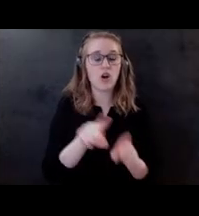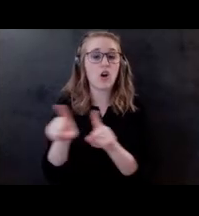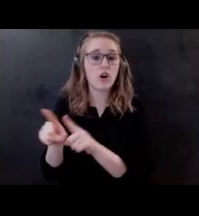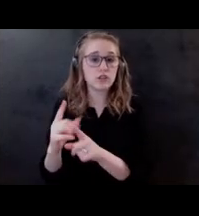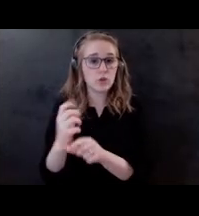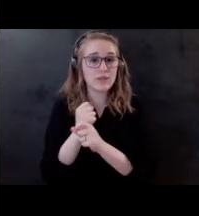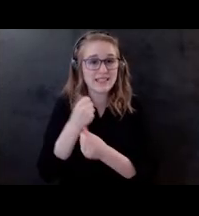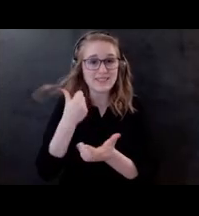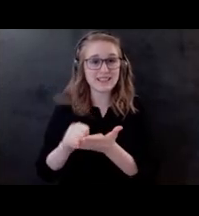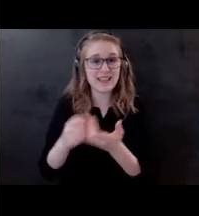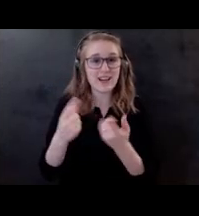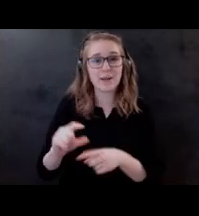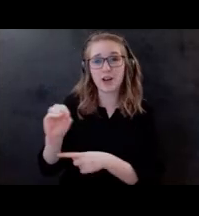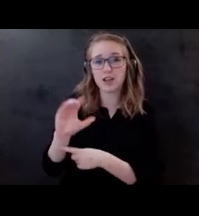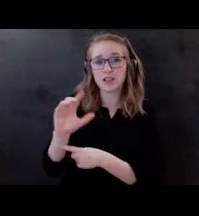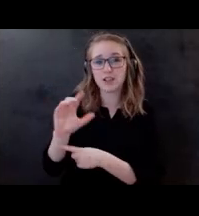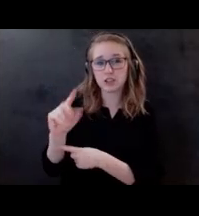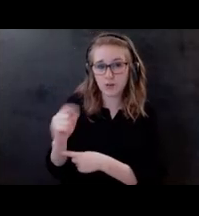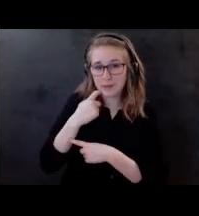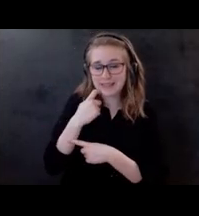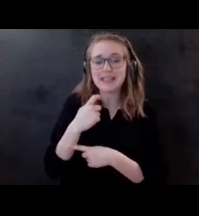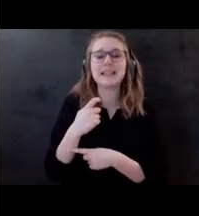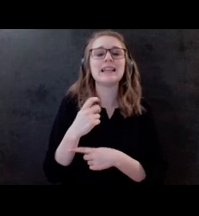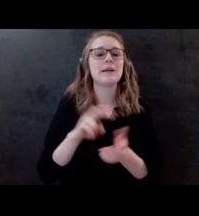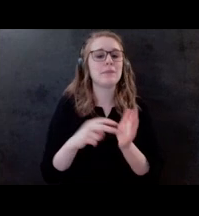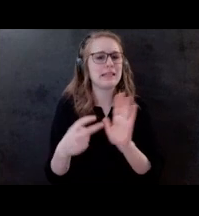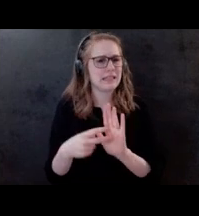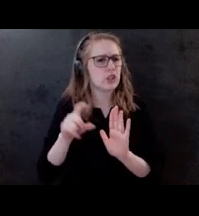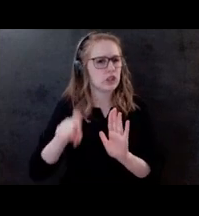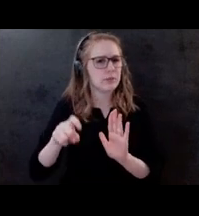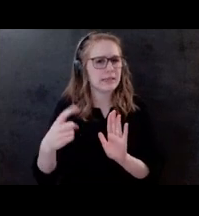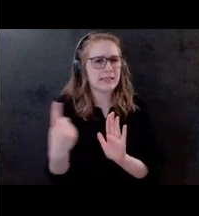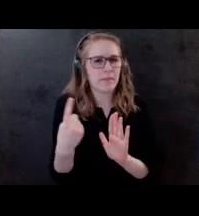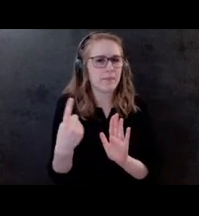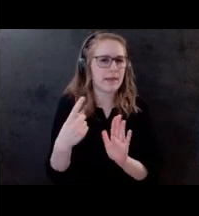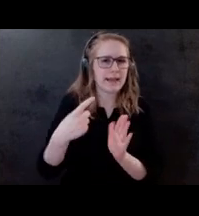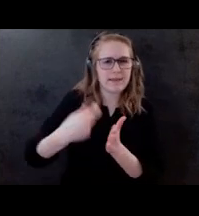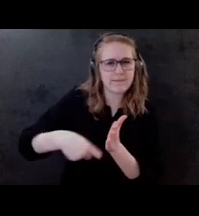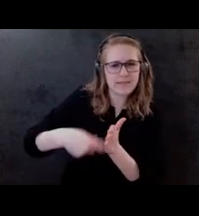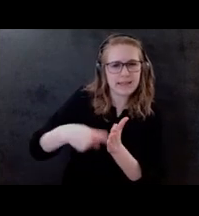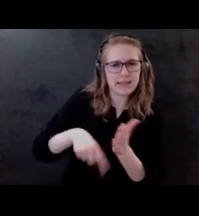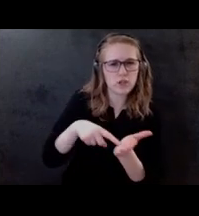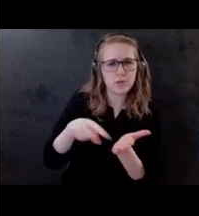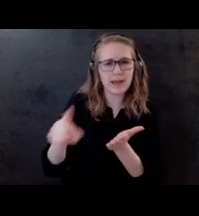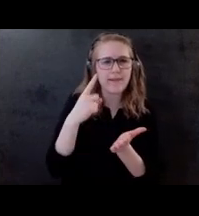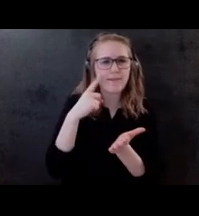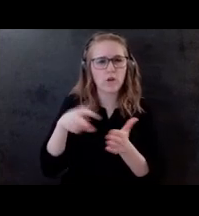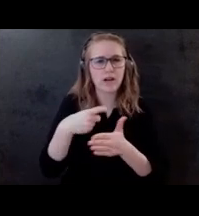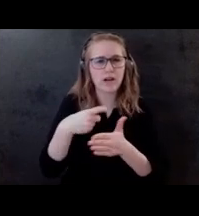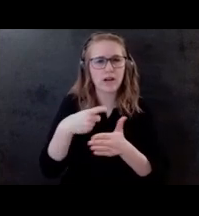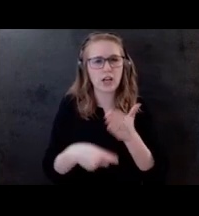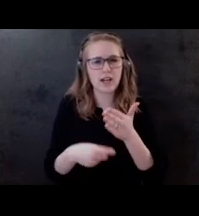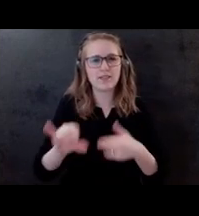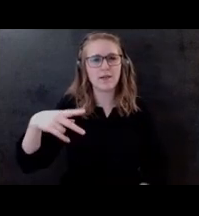October indicating that there should be some in lieu of fee to pay for the cost of the public